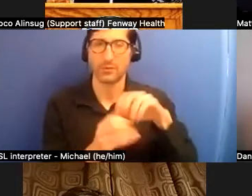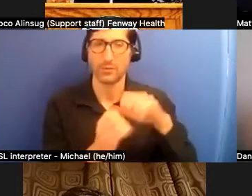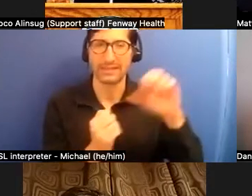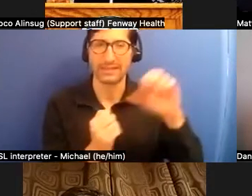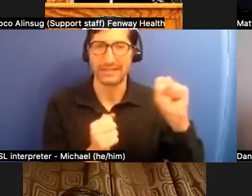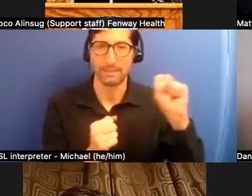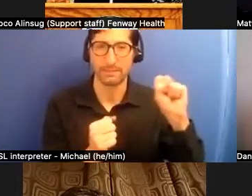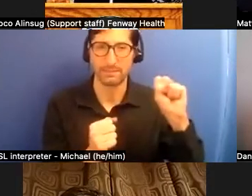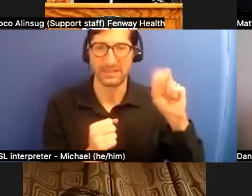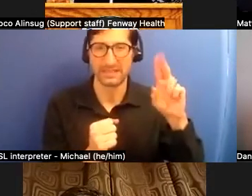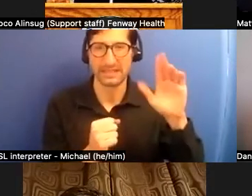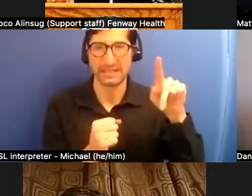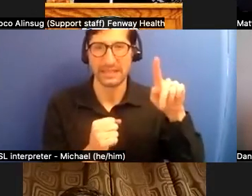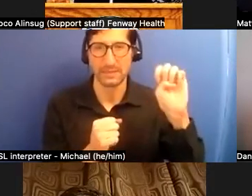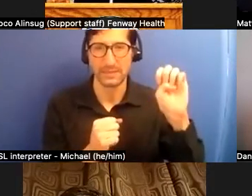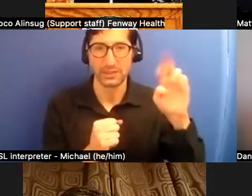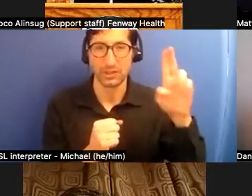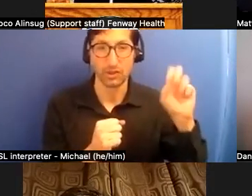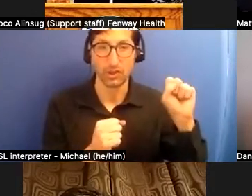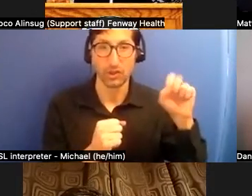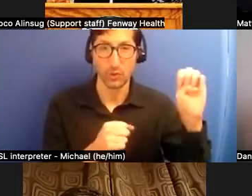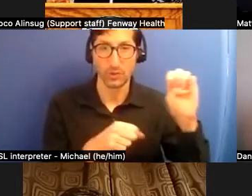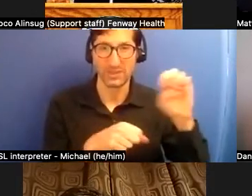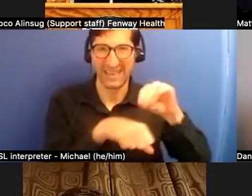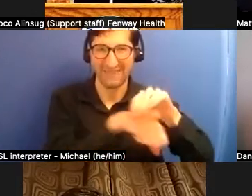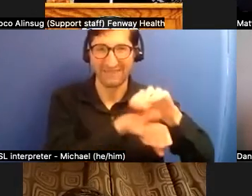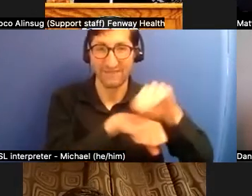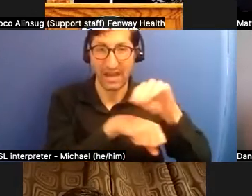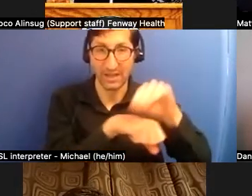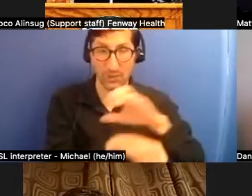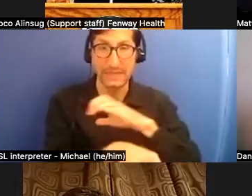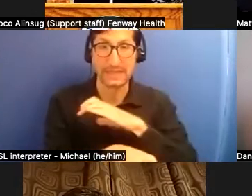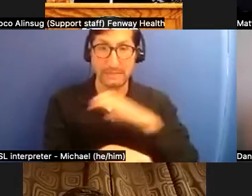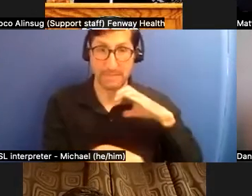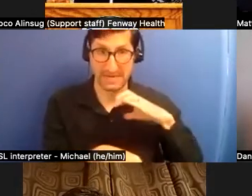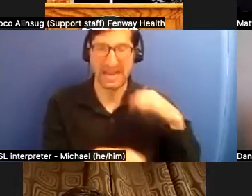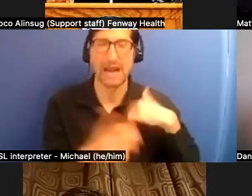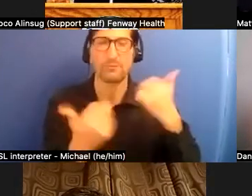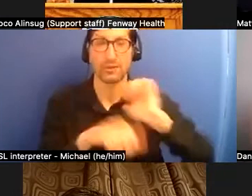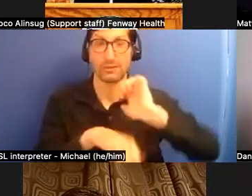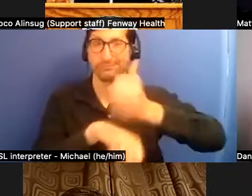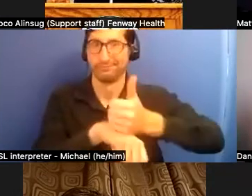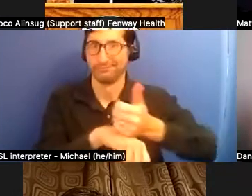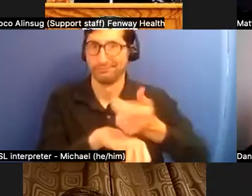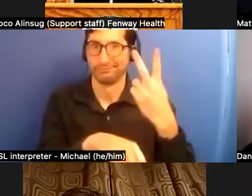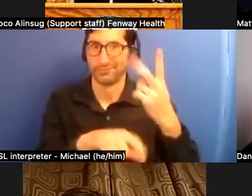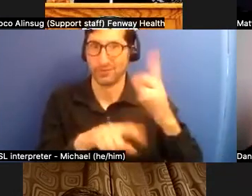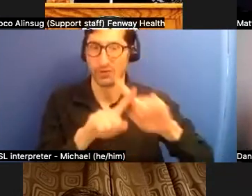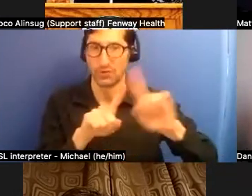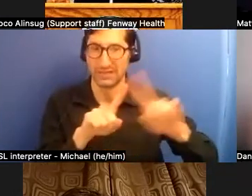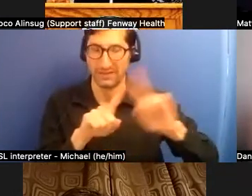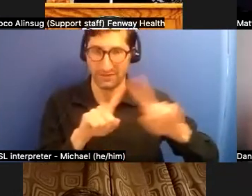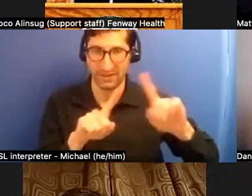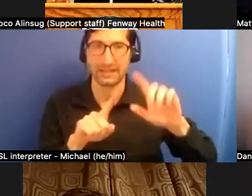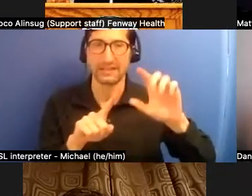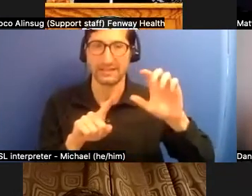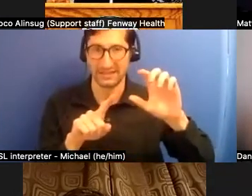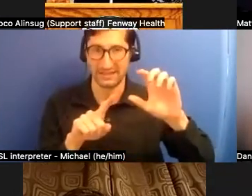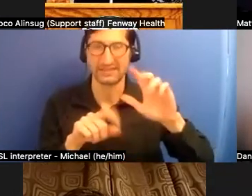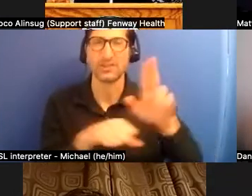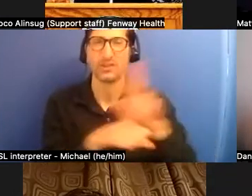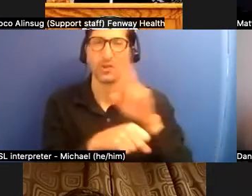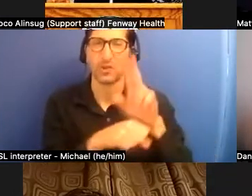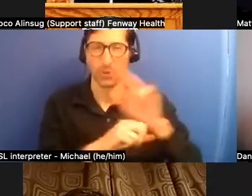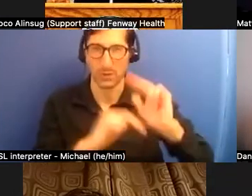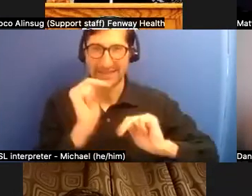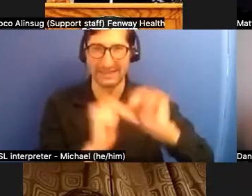City of Cambridge as well. So I'm trying to open an SCS in both cities, which is fantastic and really exciting. And I